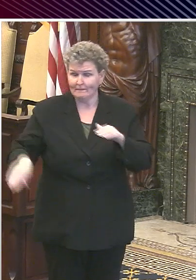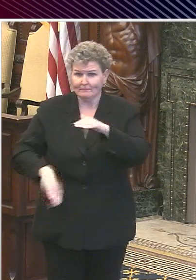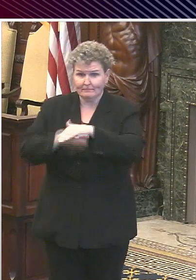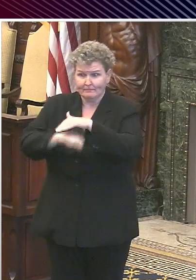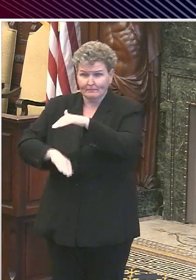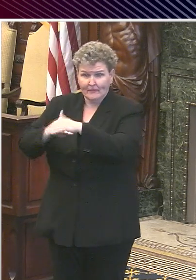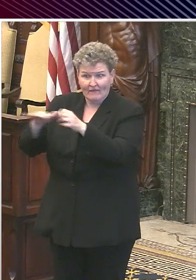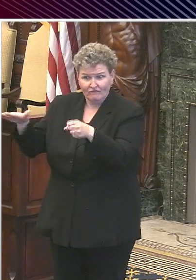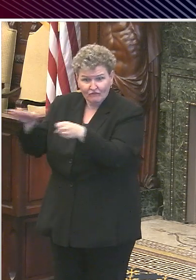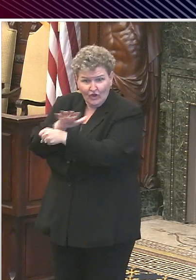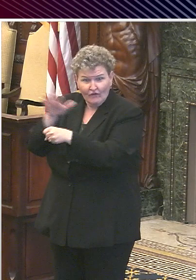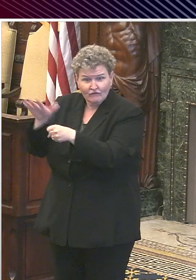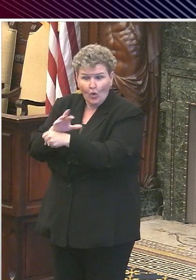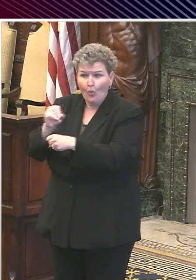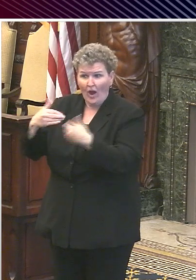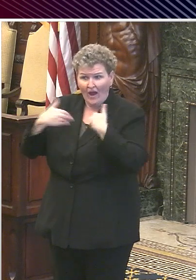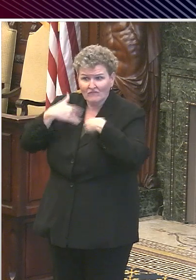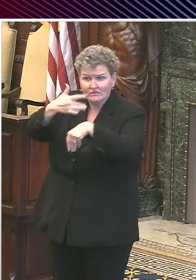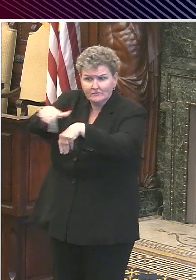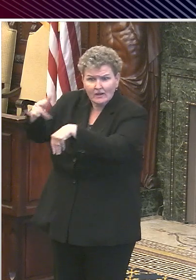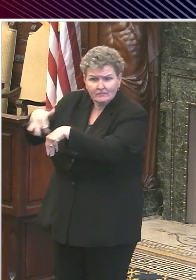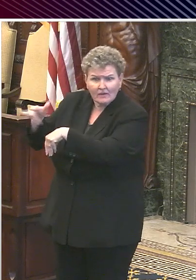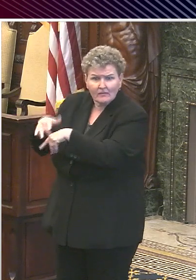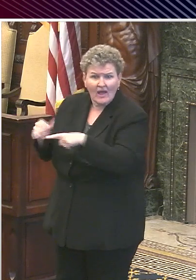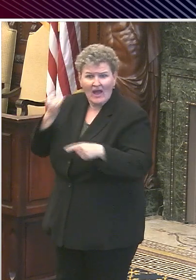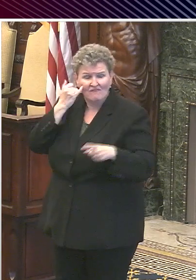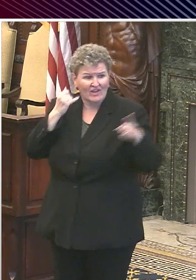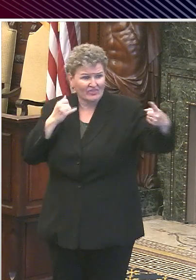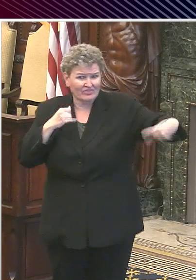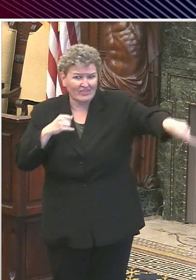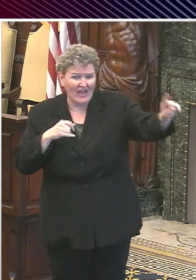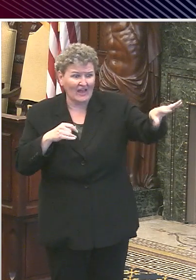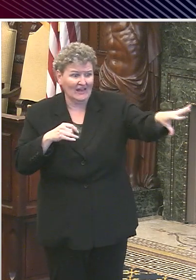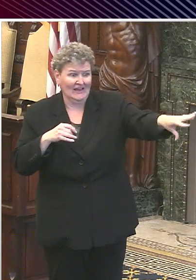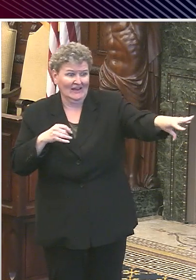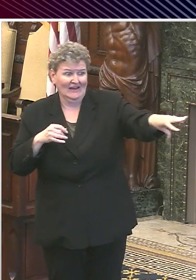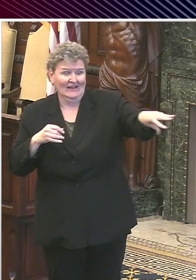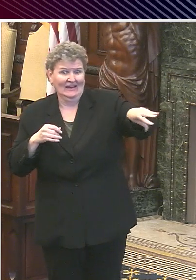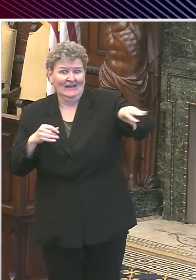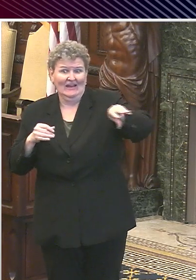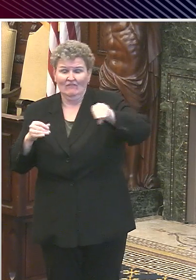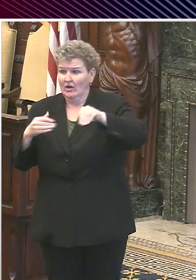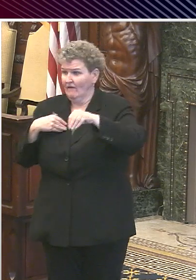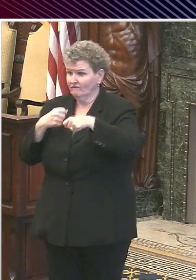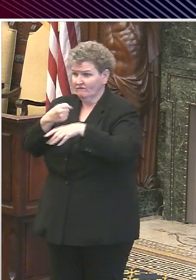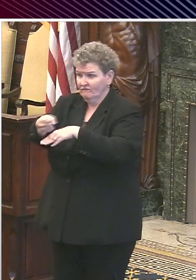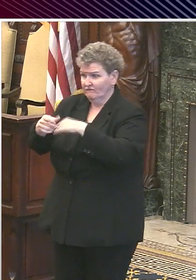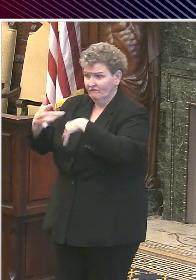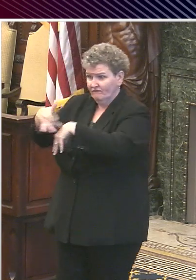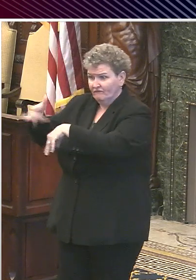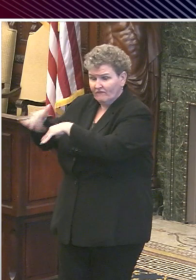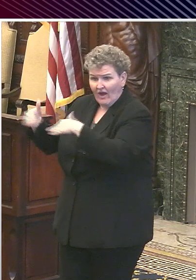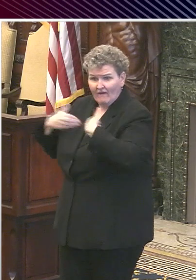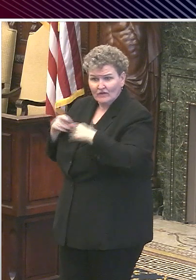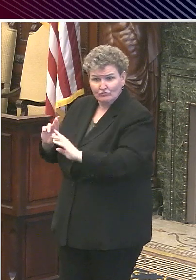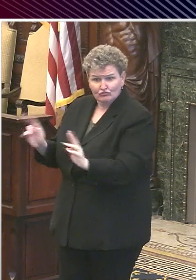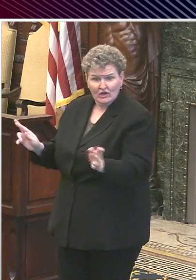these places so that if these folks do come out of the encampment, they have somewhere safe and comfortable to go?